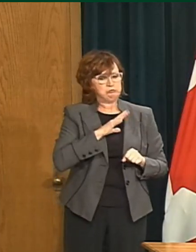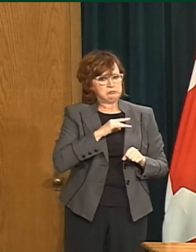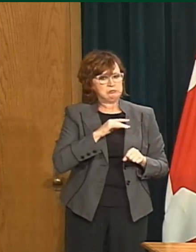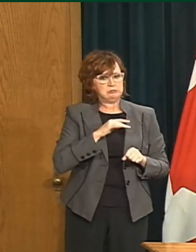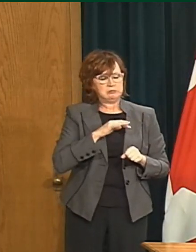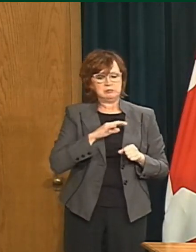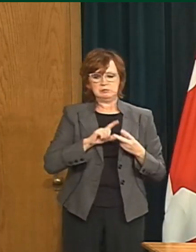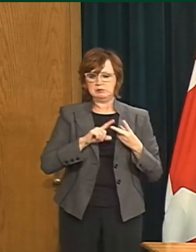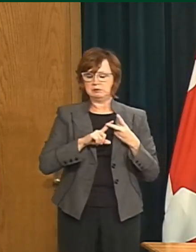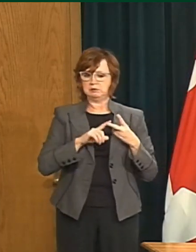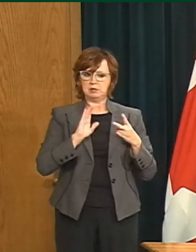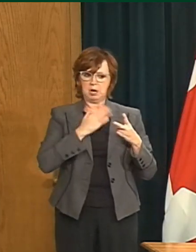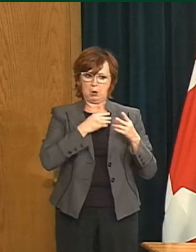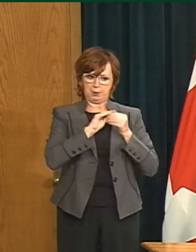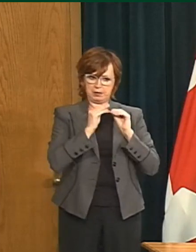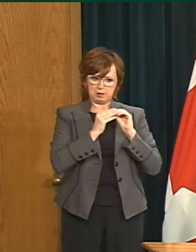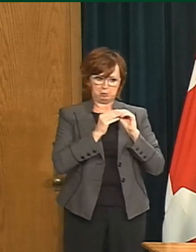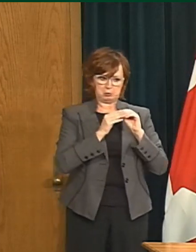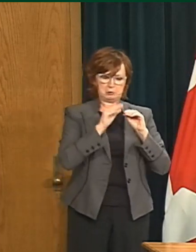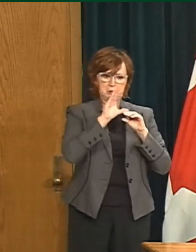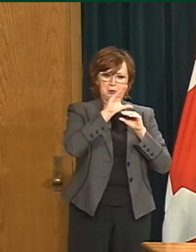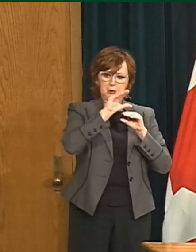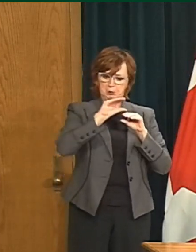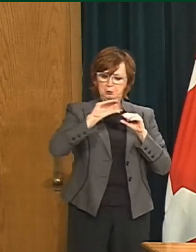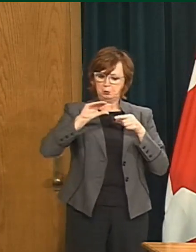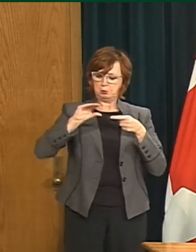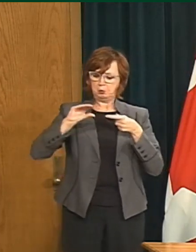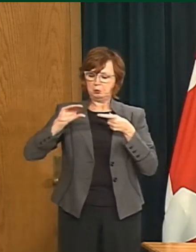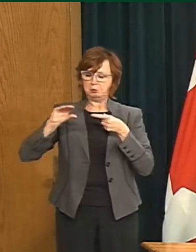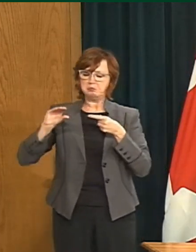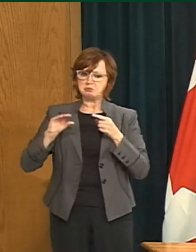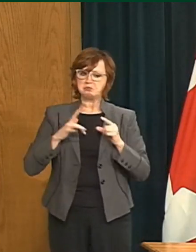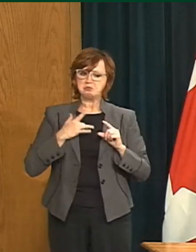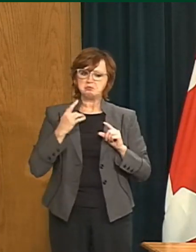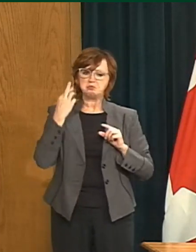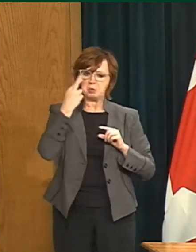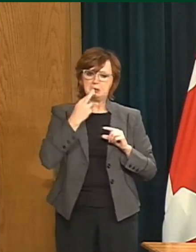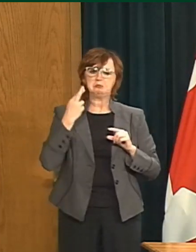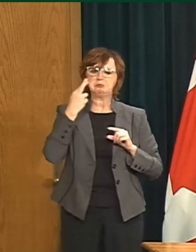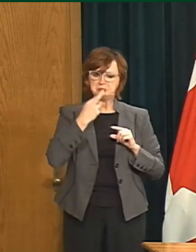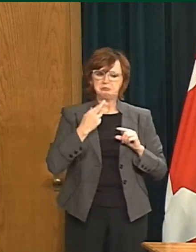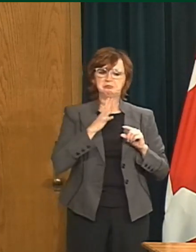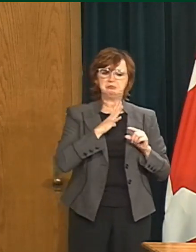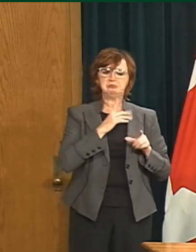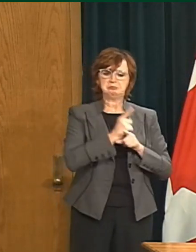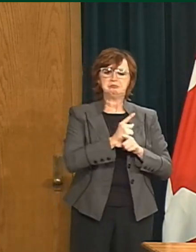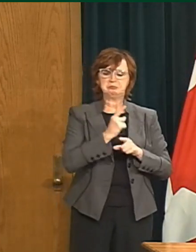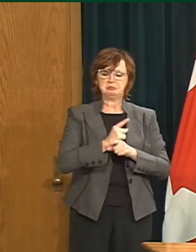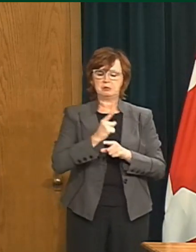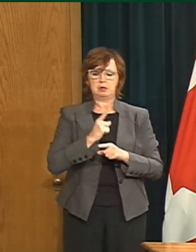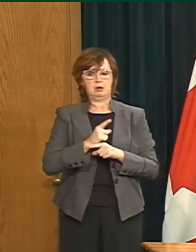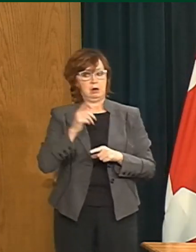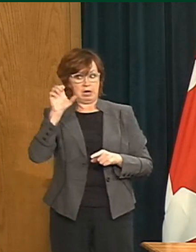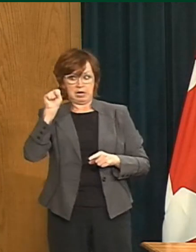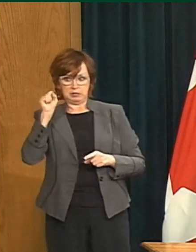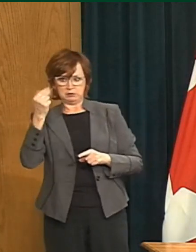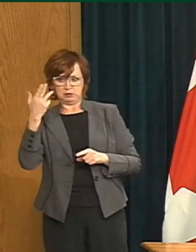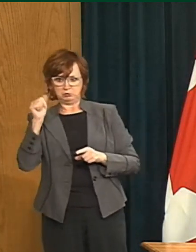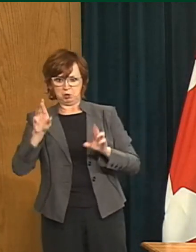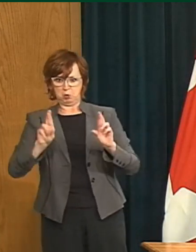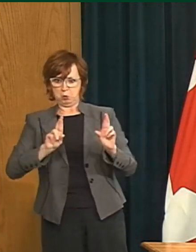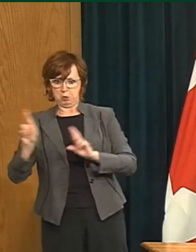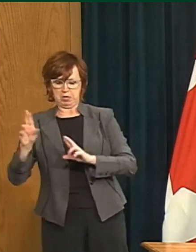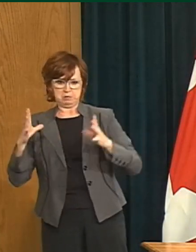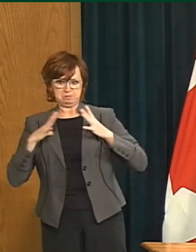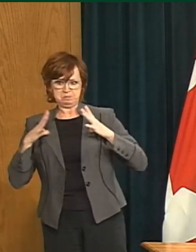and somewhat manageable. So while the SHA continues to plan for a surge in cases and